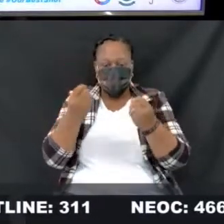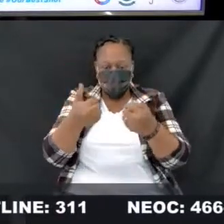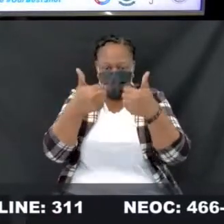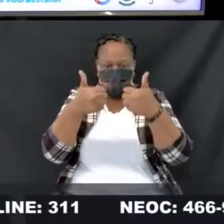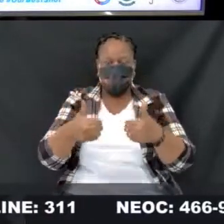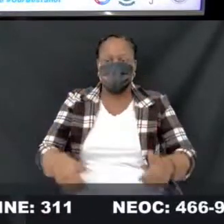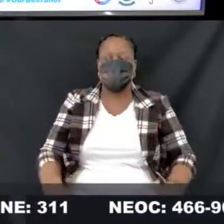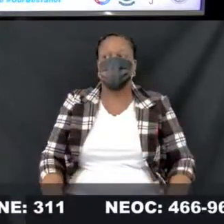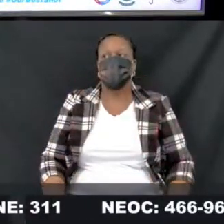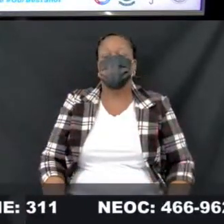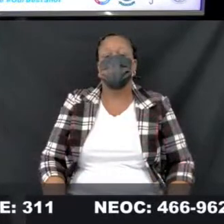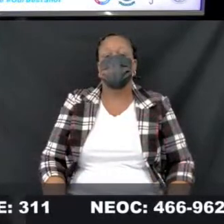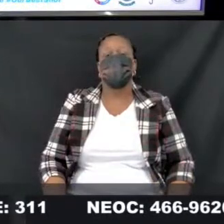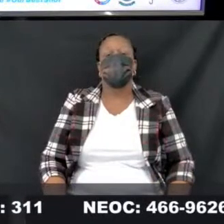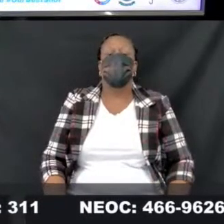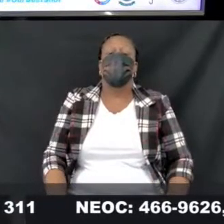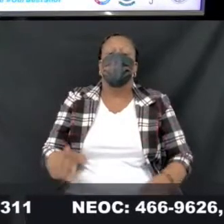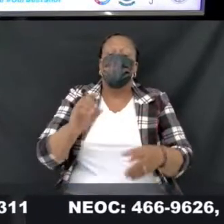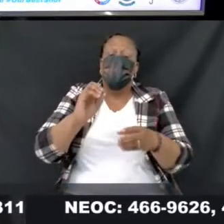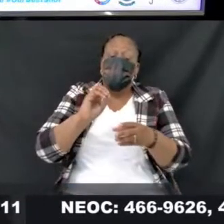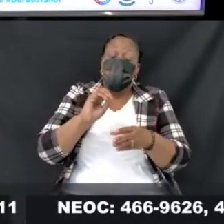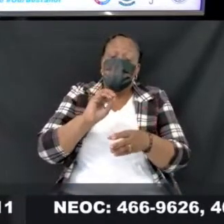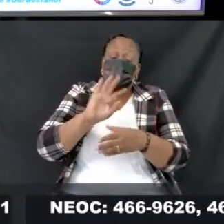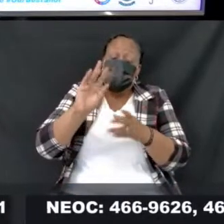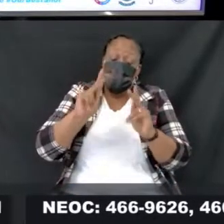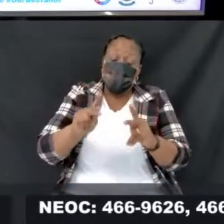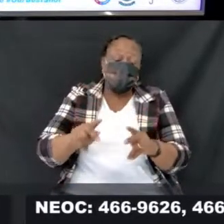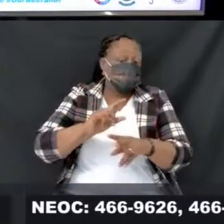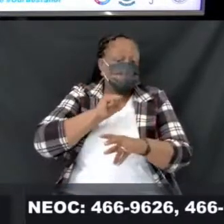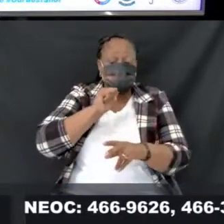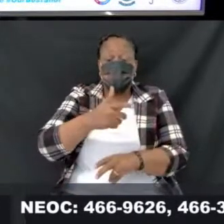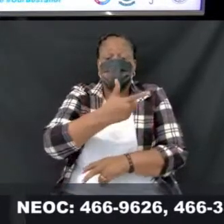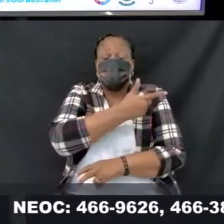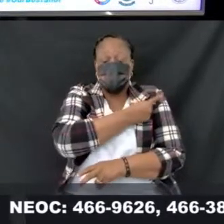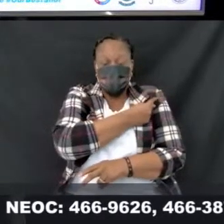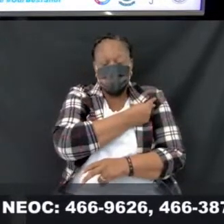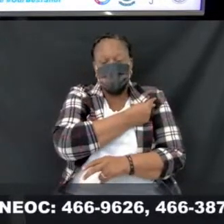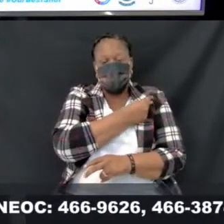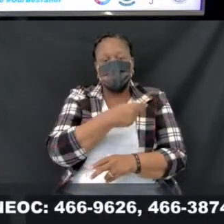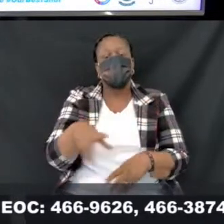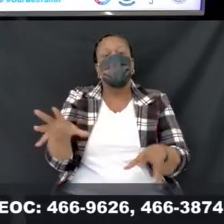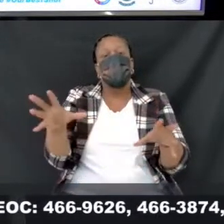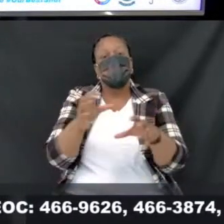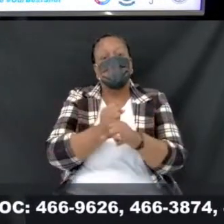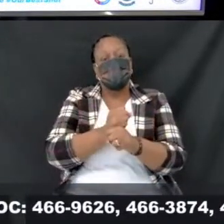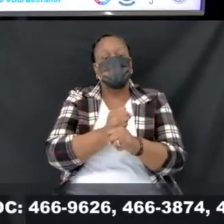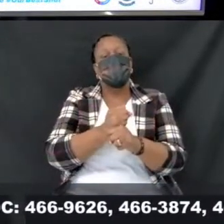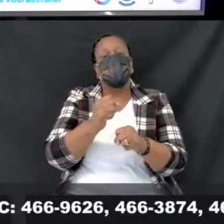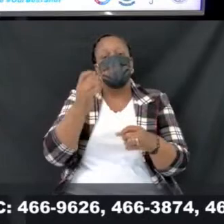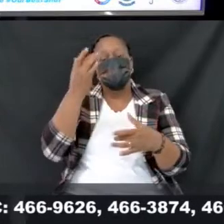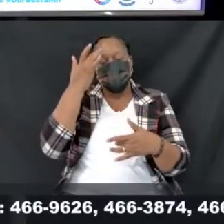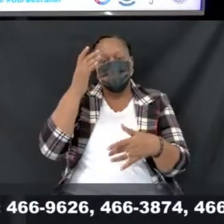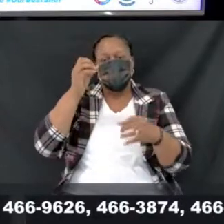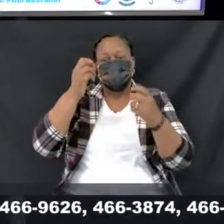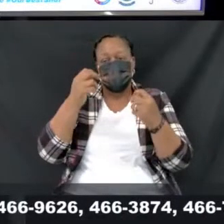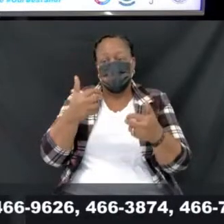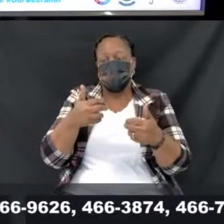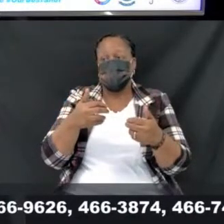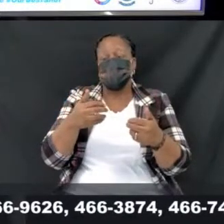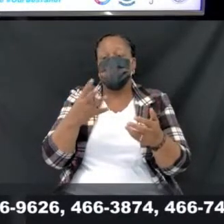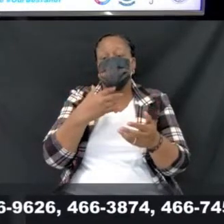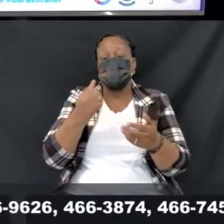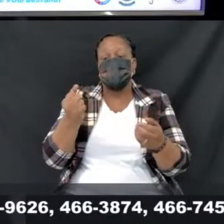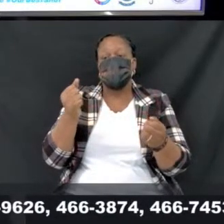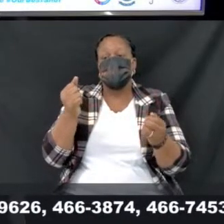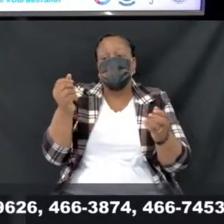risk of severe disease, hospitalization, and death, and those at the extremes of age with pre-existing